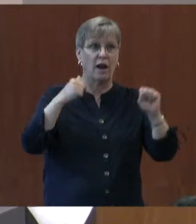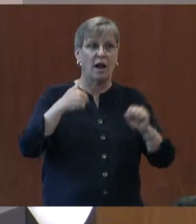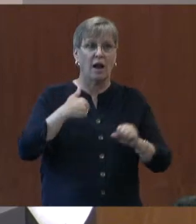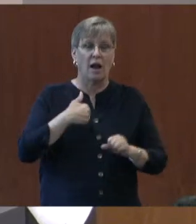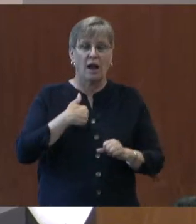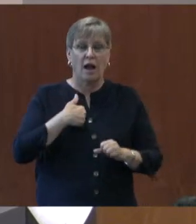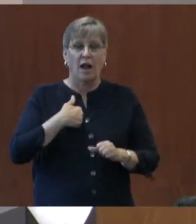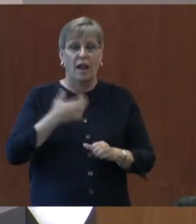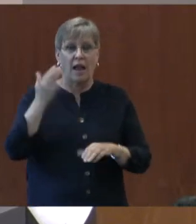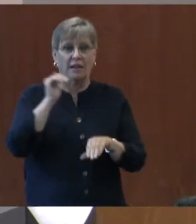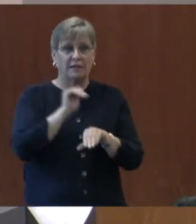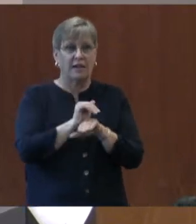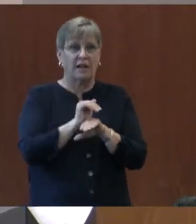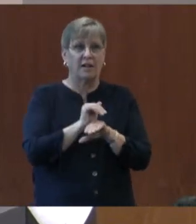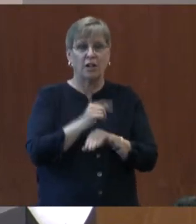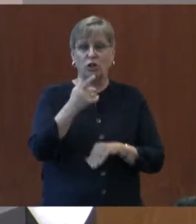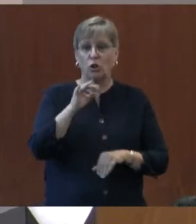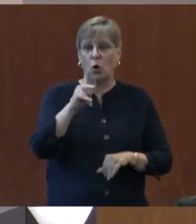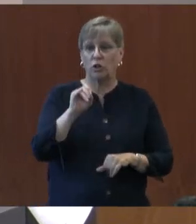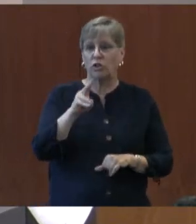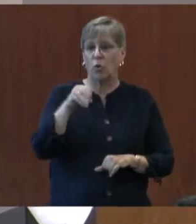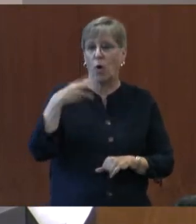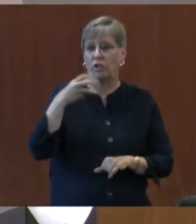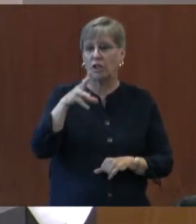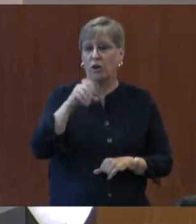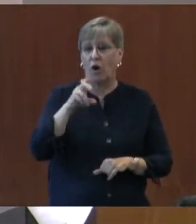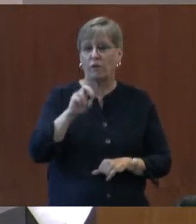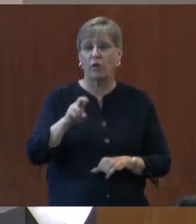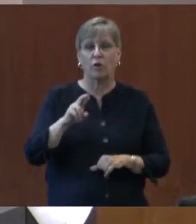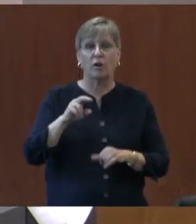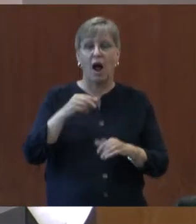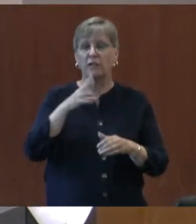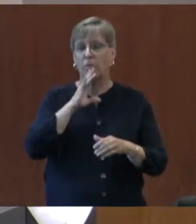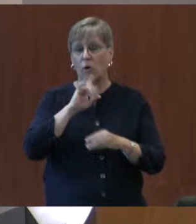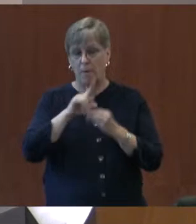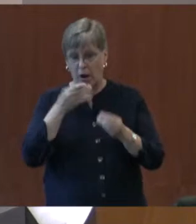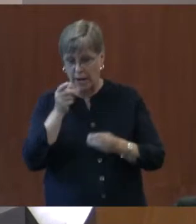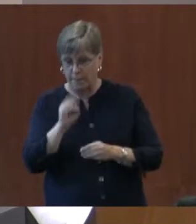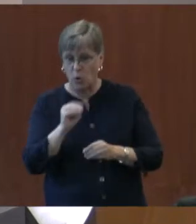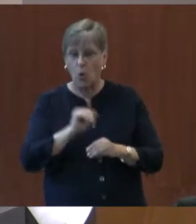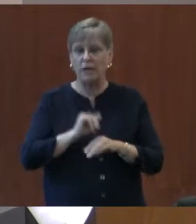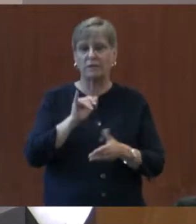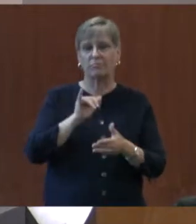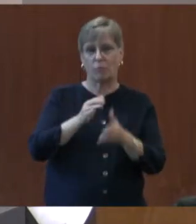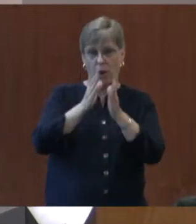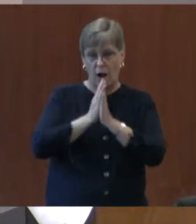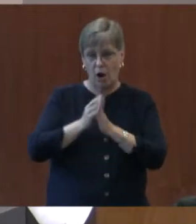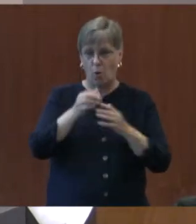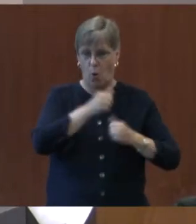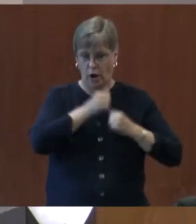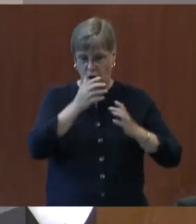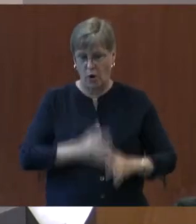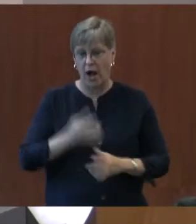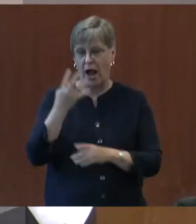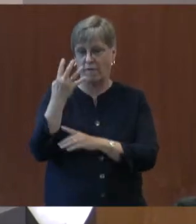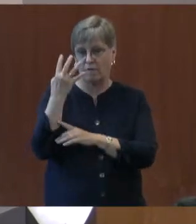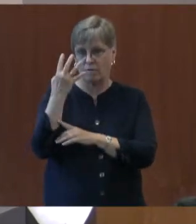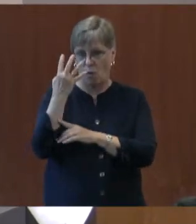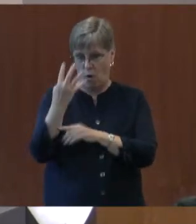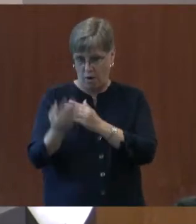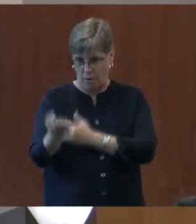warrior, George Washington Carver, who turned the South's failing agriculture economy